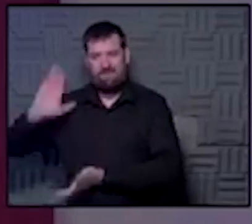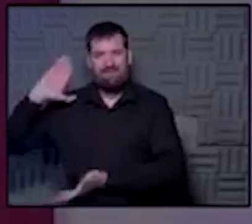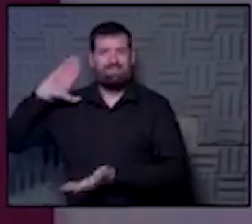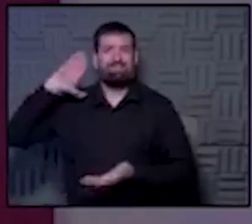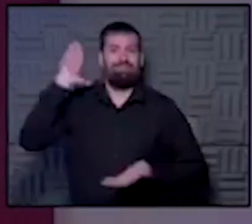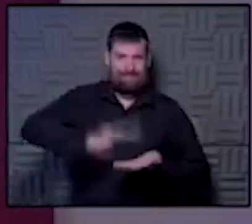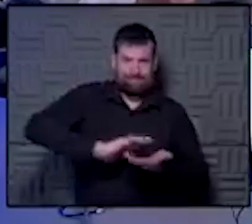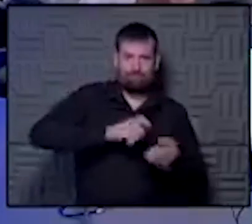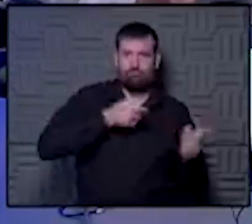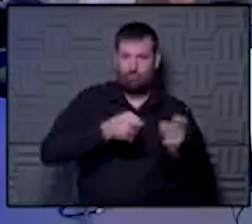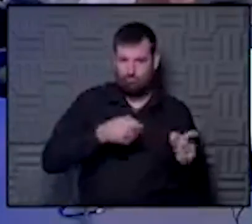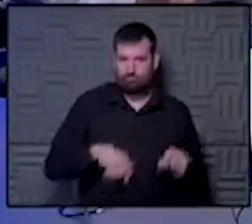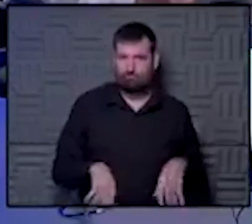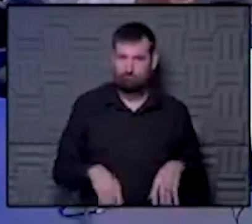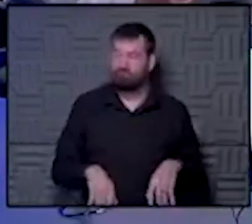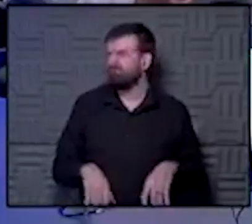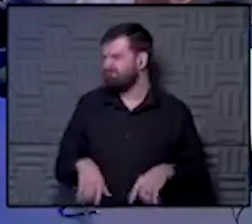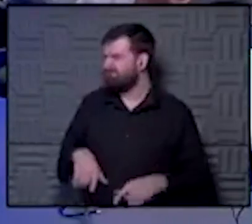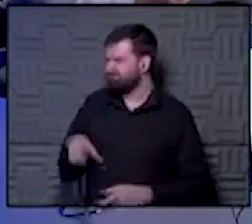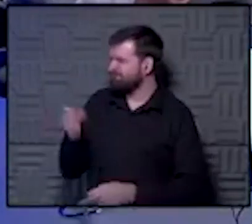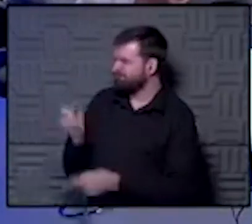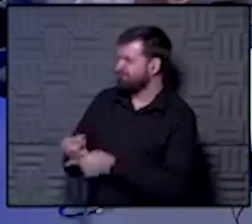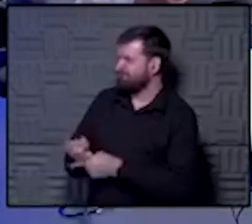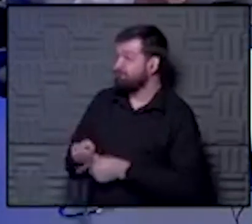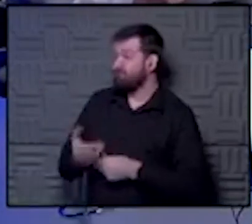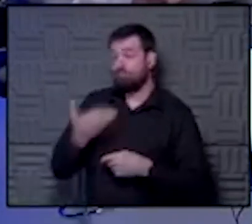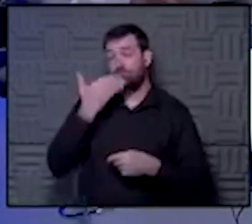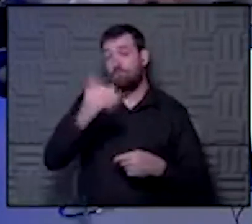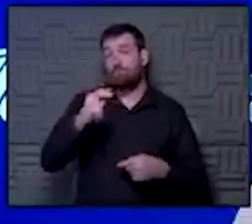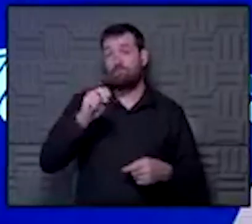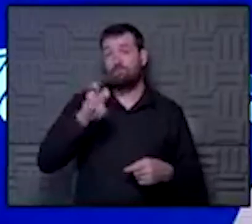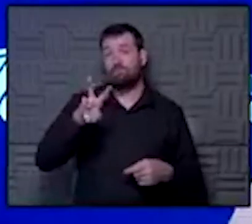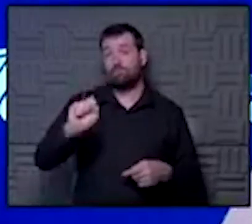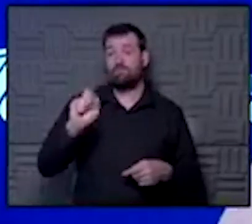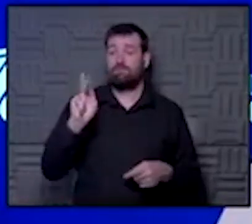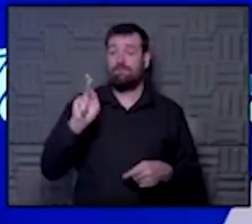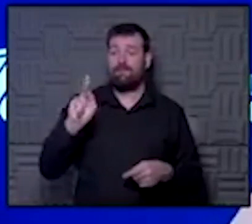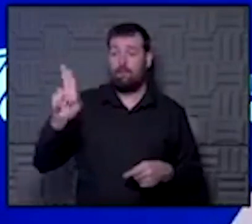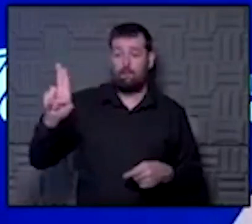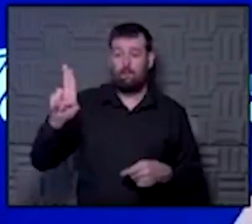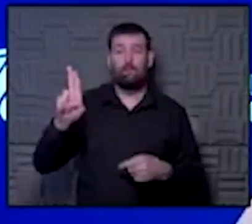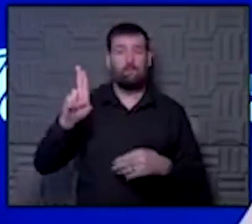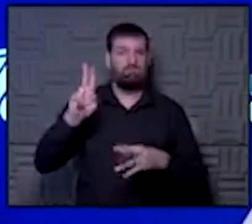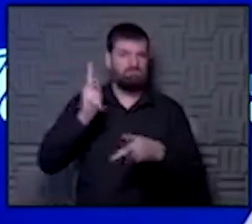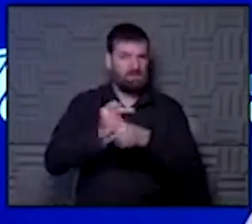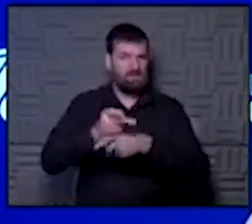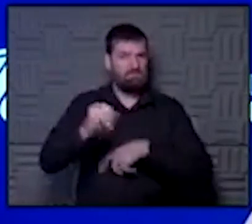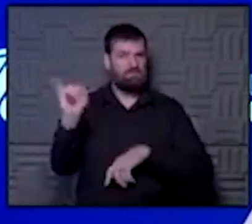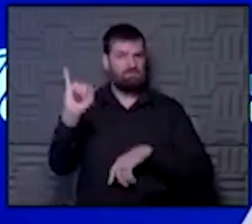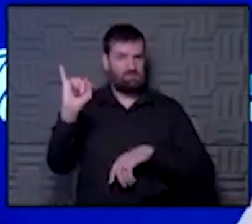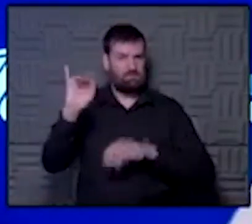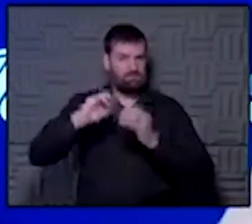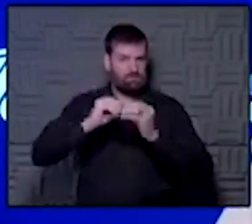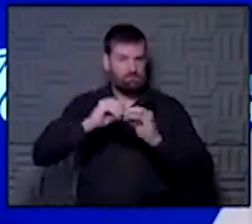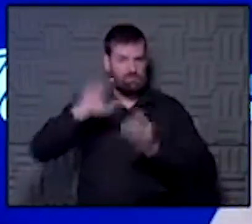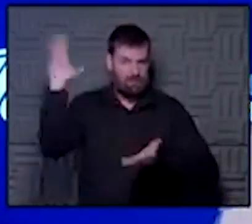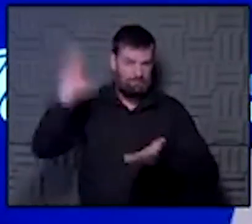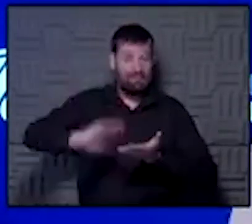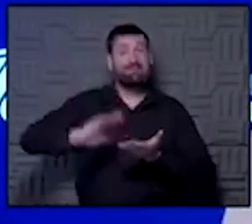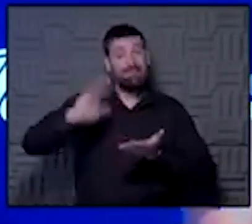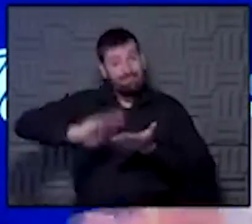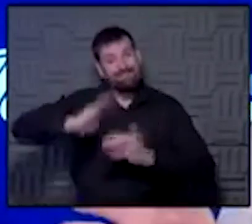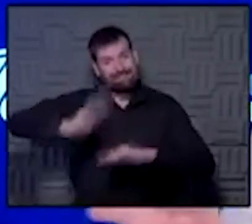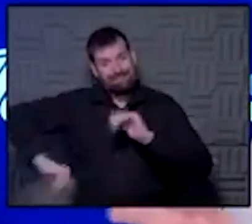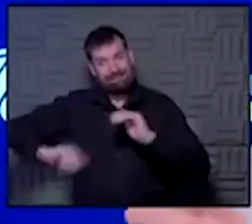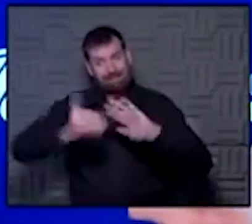Yeah. So I think that's exactly right. And, the good news at KU, they did it well. They've kept their infection numbers very low, lower than the community.